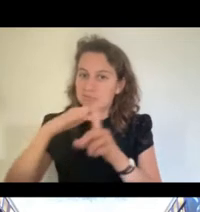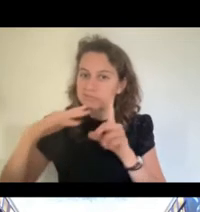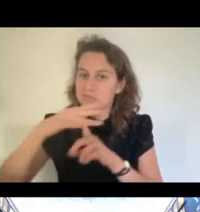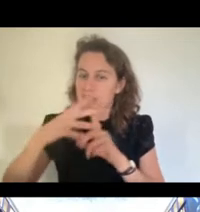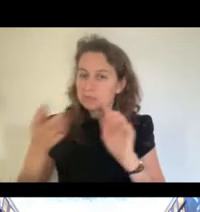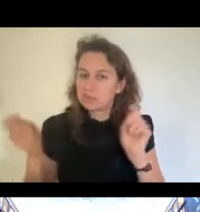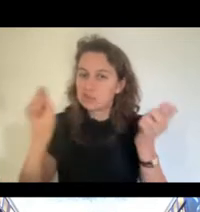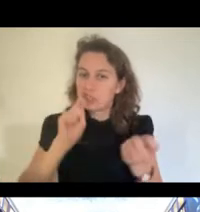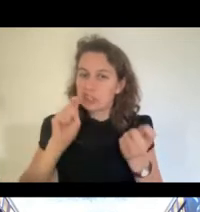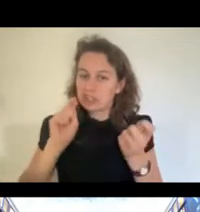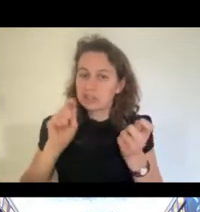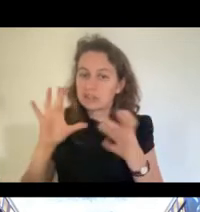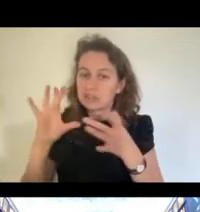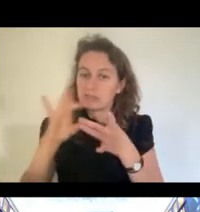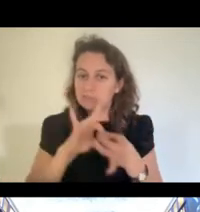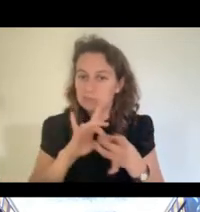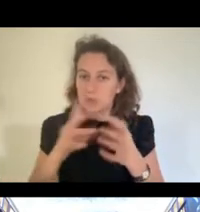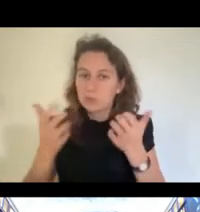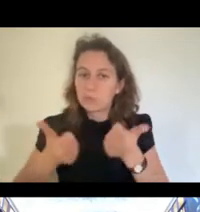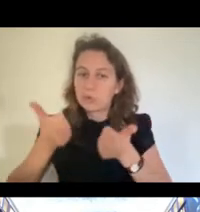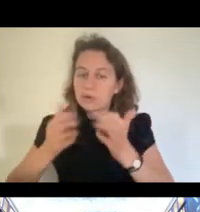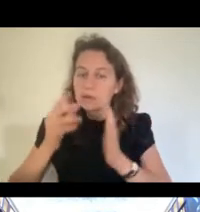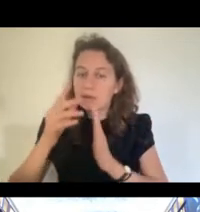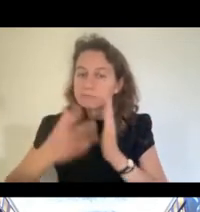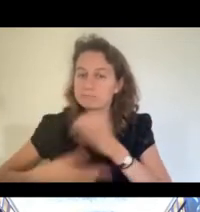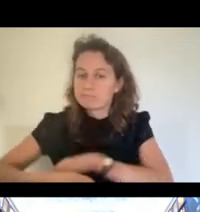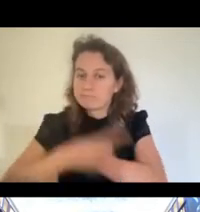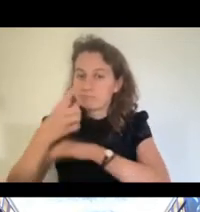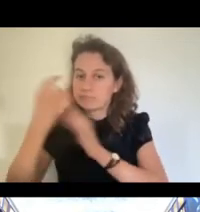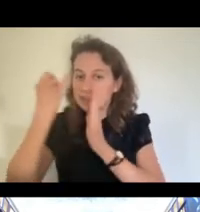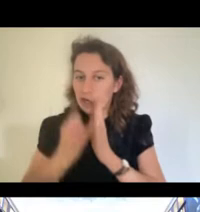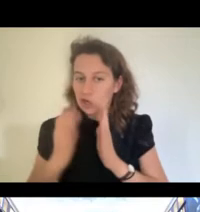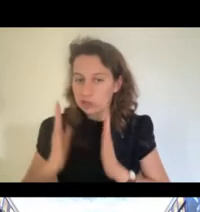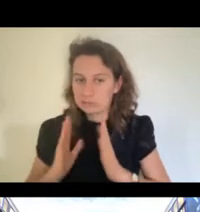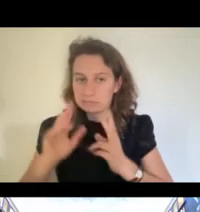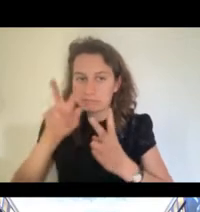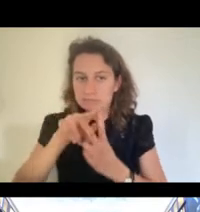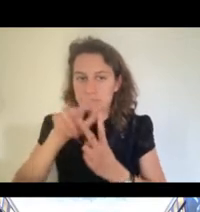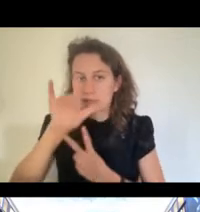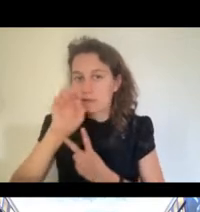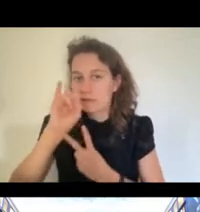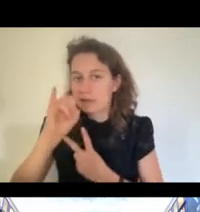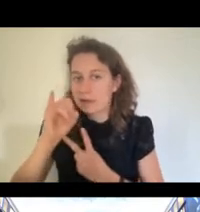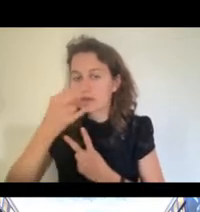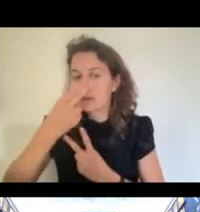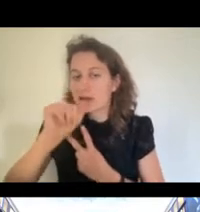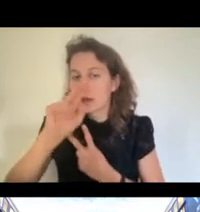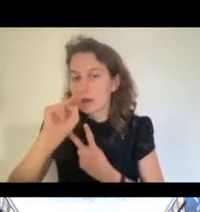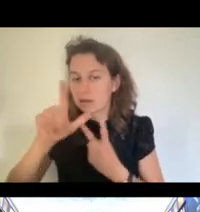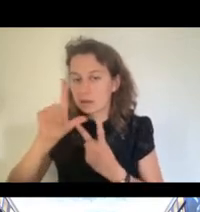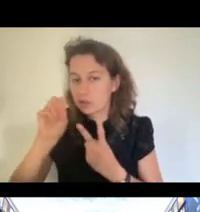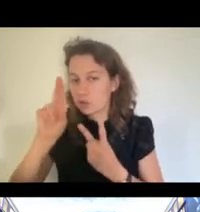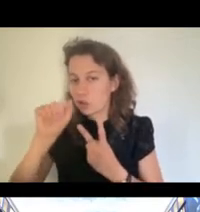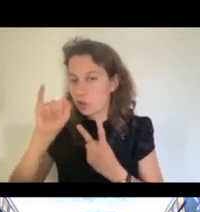moderated discussion with contemporary artists Lorraine Walsh and Lei Han, and we'll begin shortly. This is the sixth and